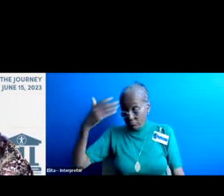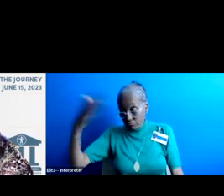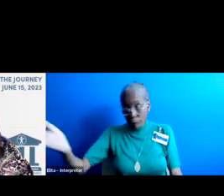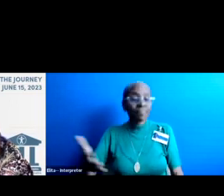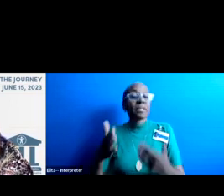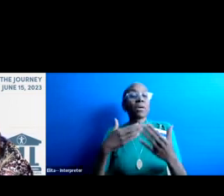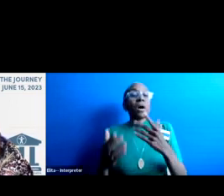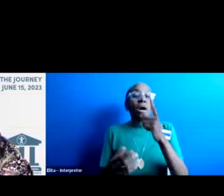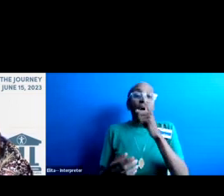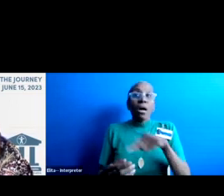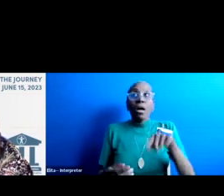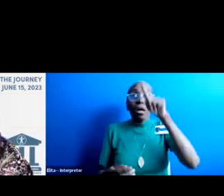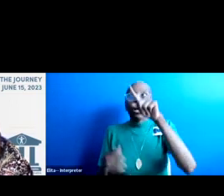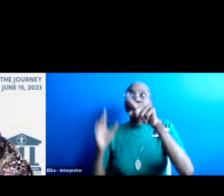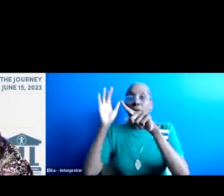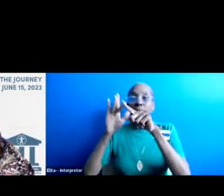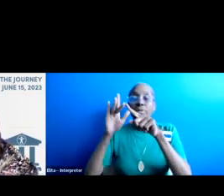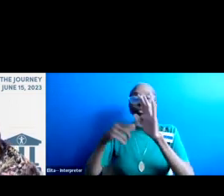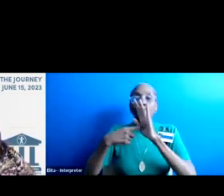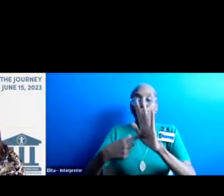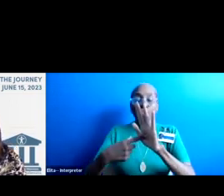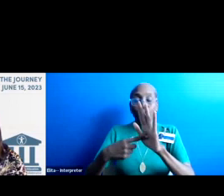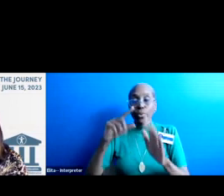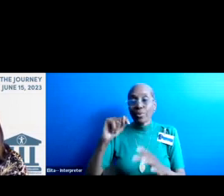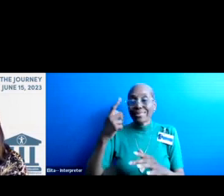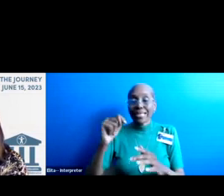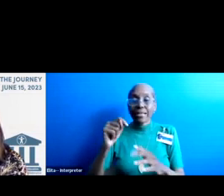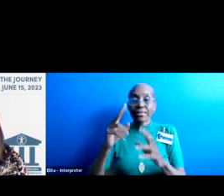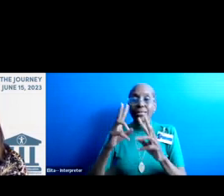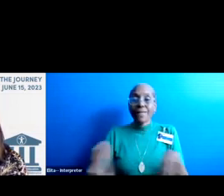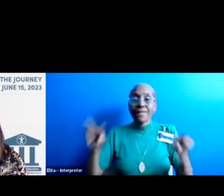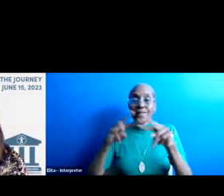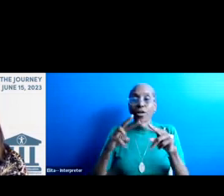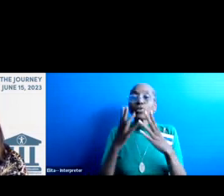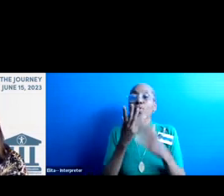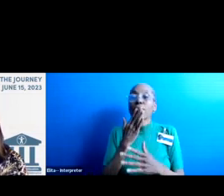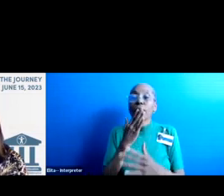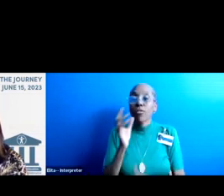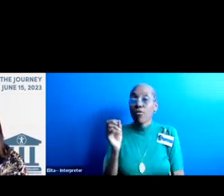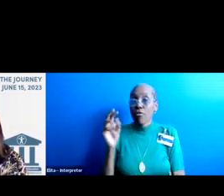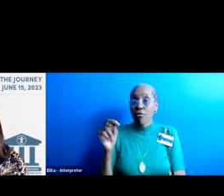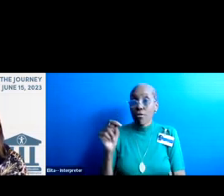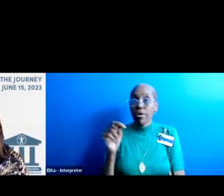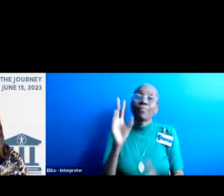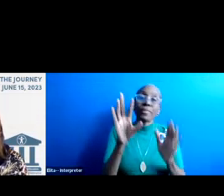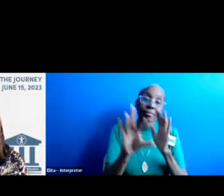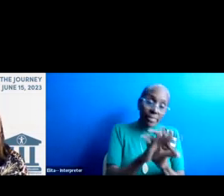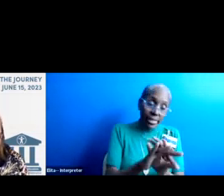And I can go up here, and as long as I have show hex value color turned on, I can do font color.